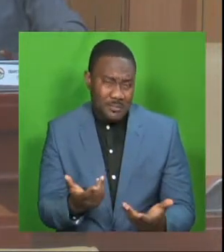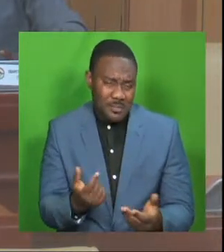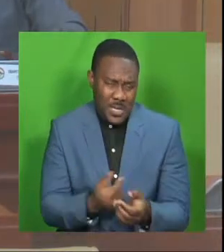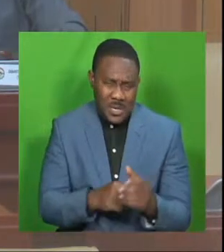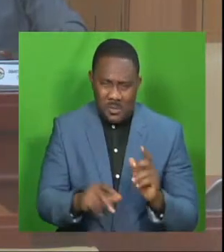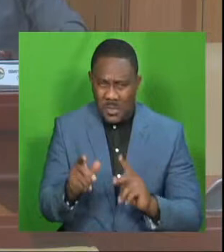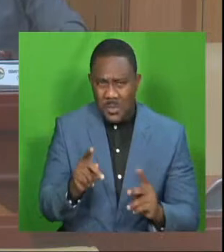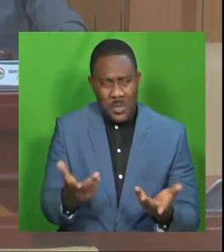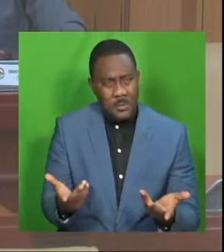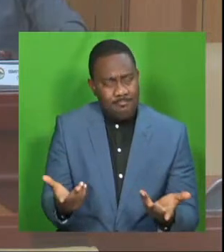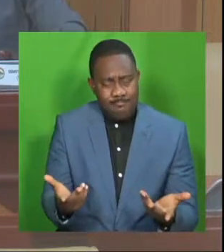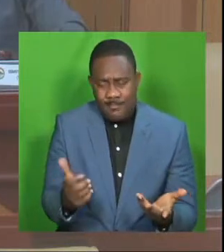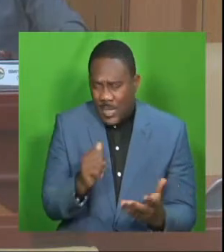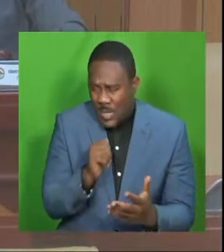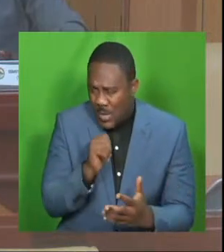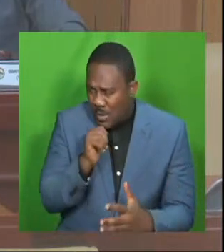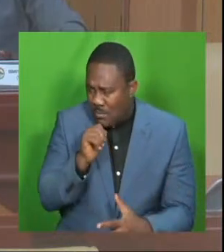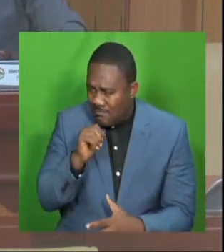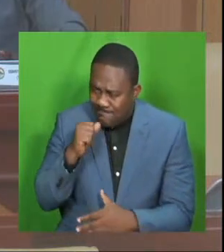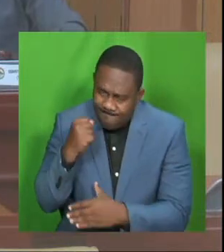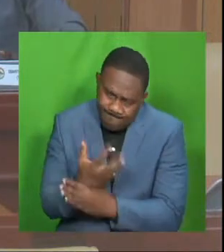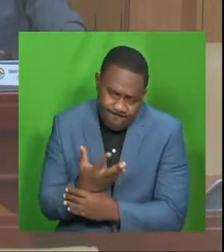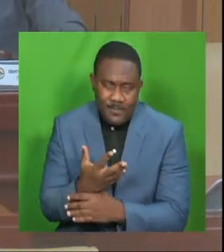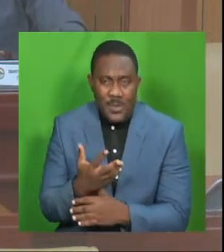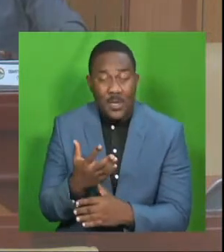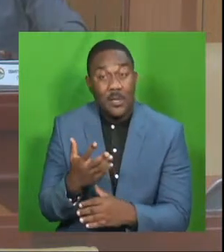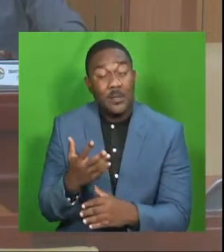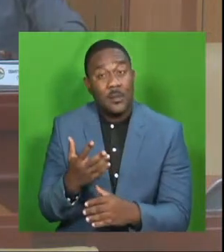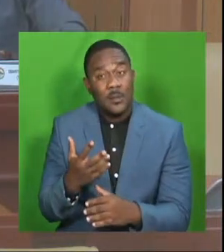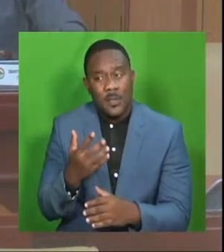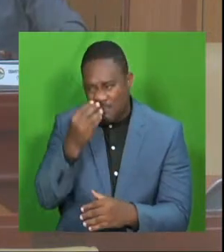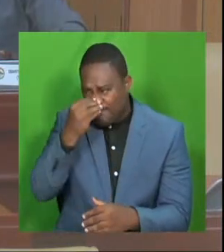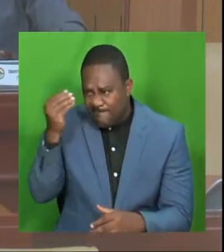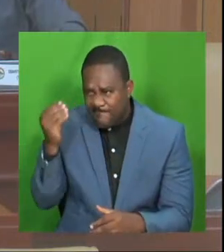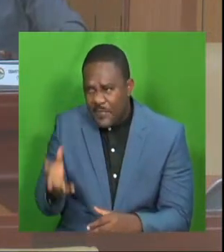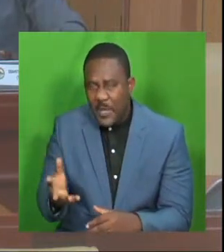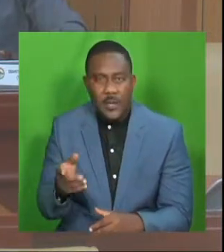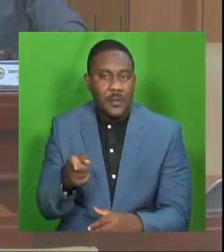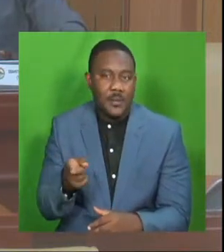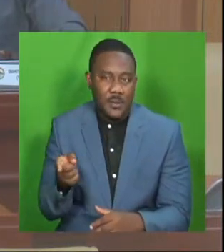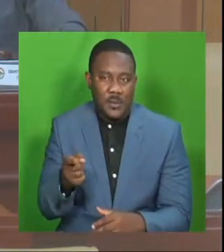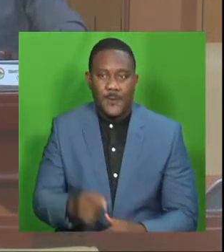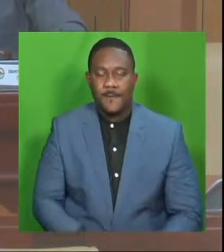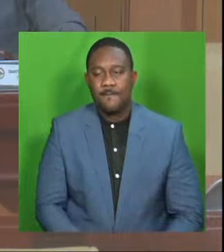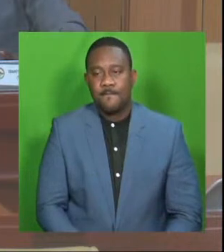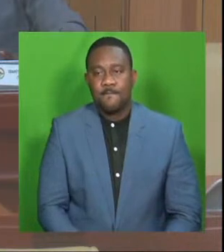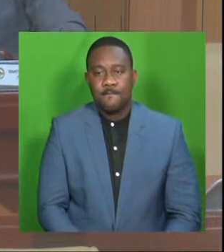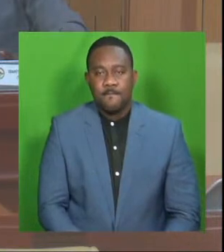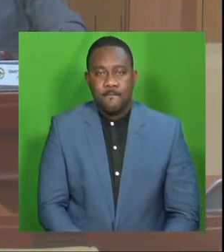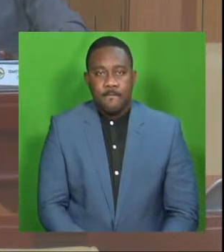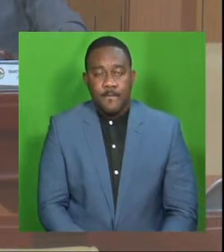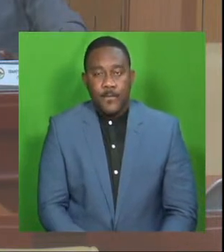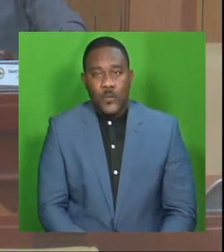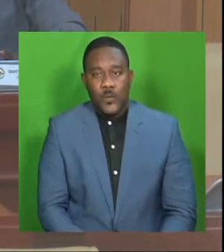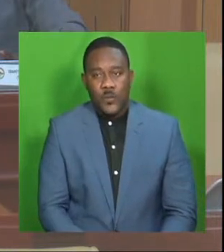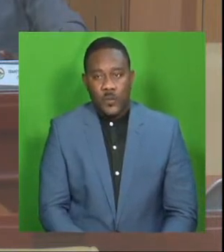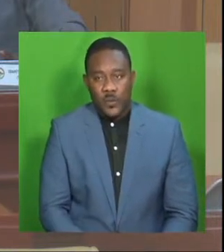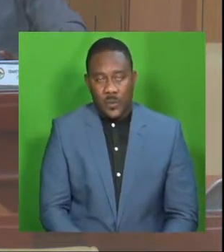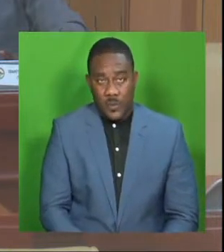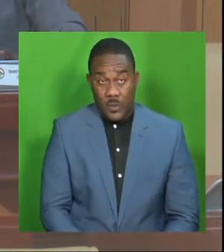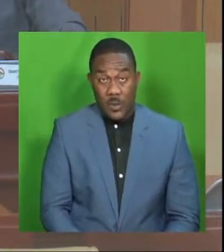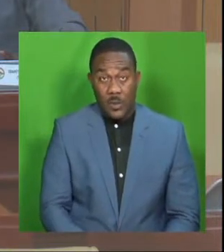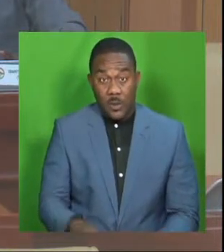towards the cause of persons living with disability in this country. Mr. Speaker, let me refer the House to Article